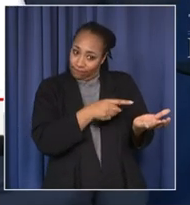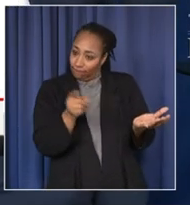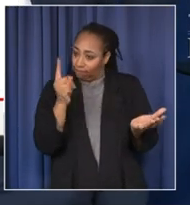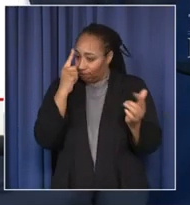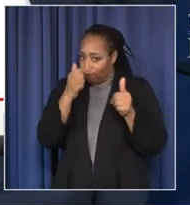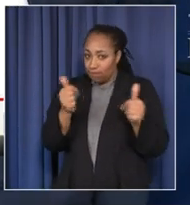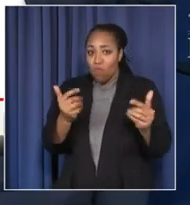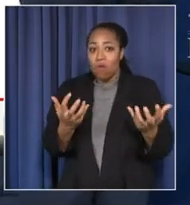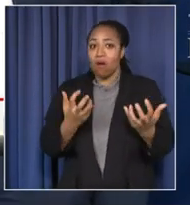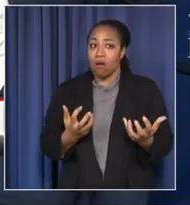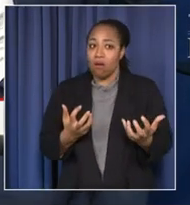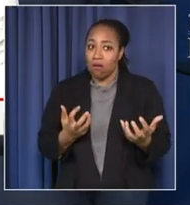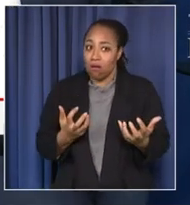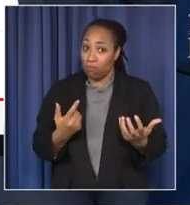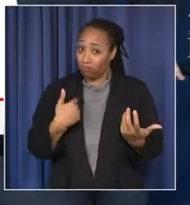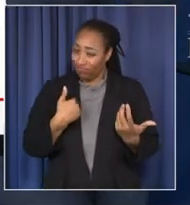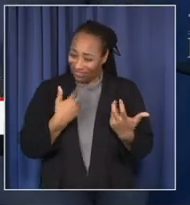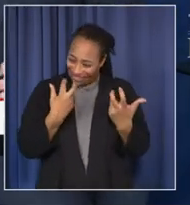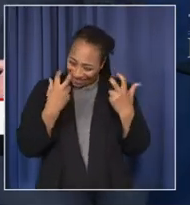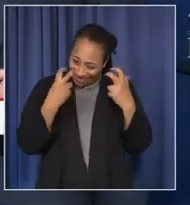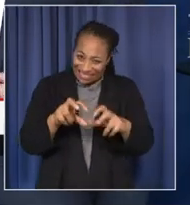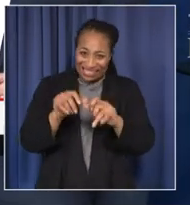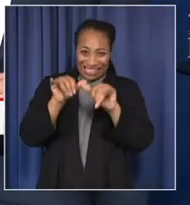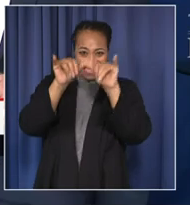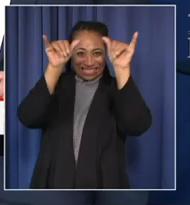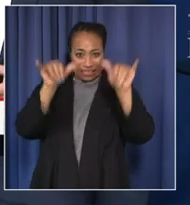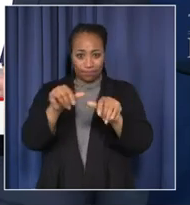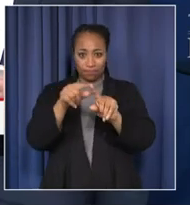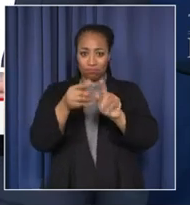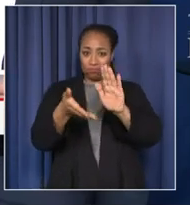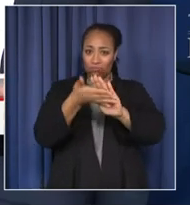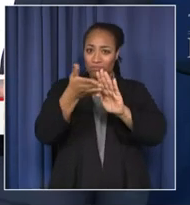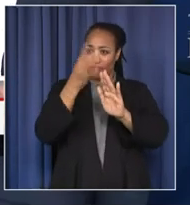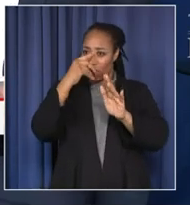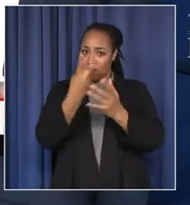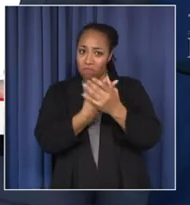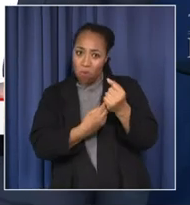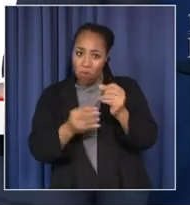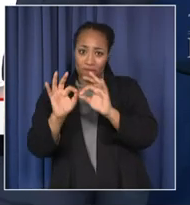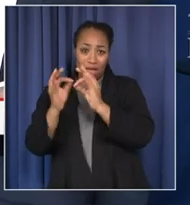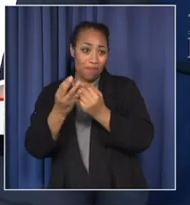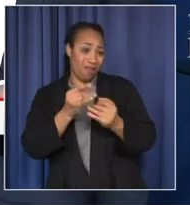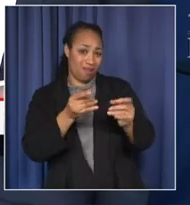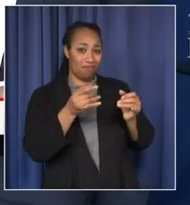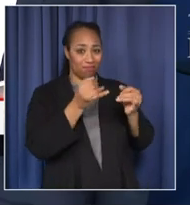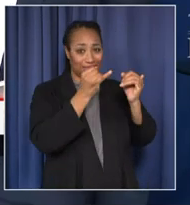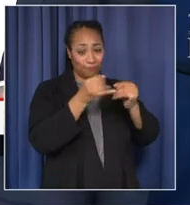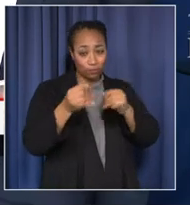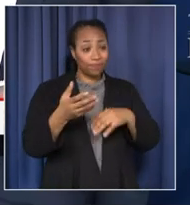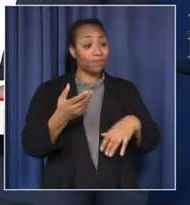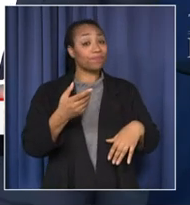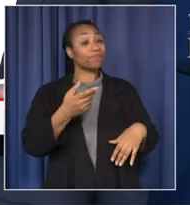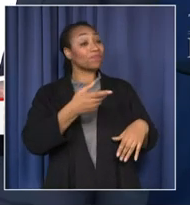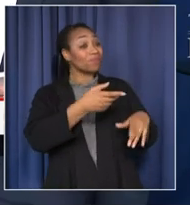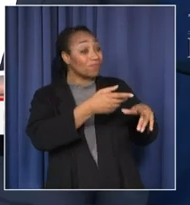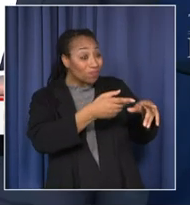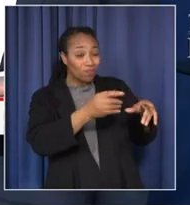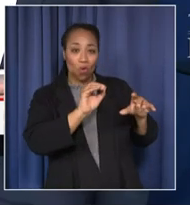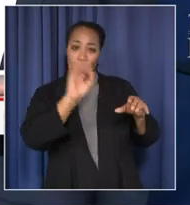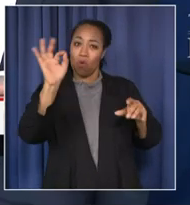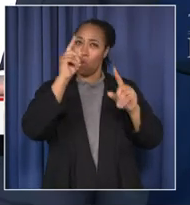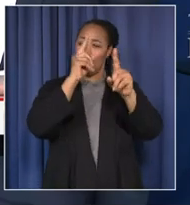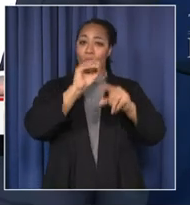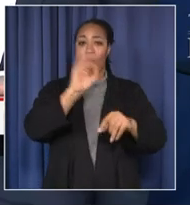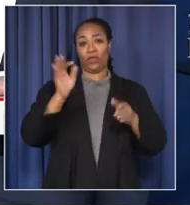want to continue to invest in that system to get off the street. Here's where the president, we don't think is right, is that